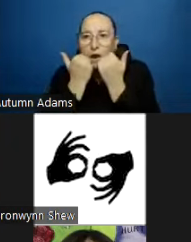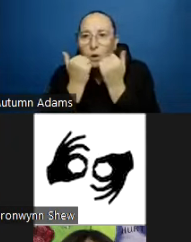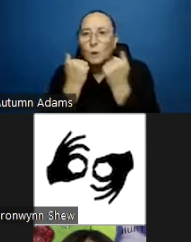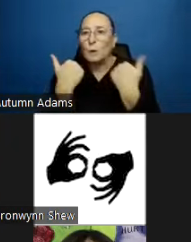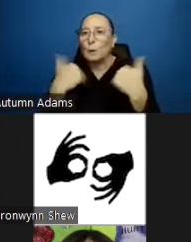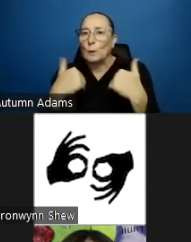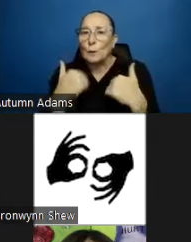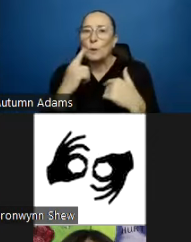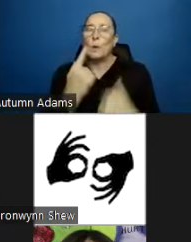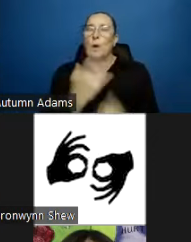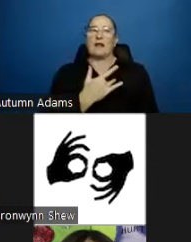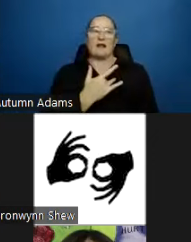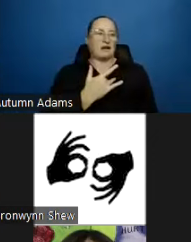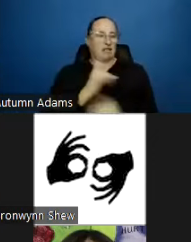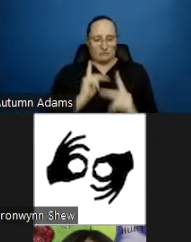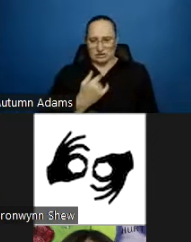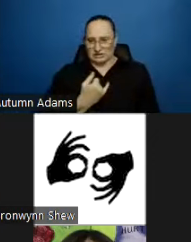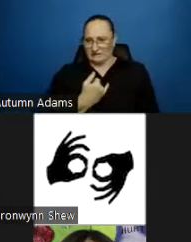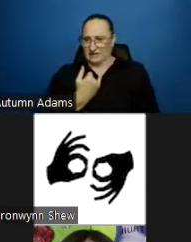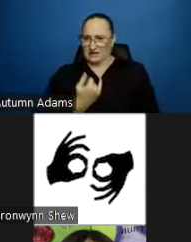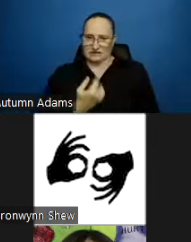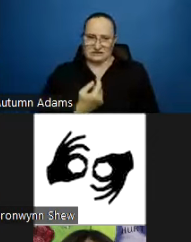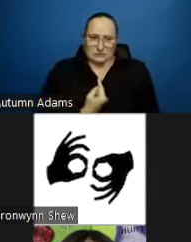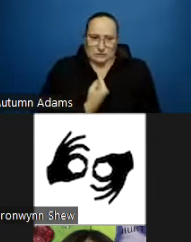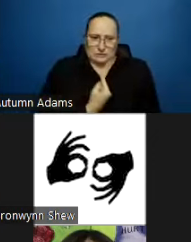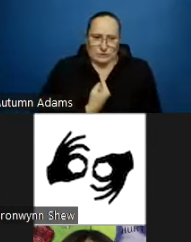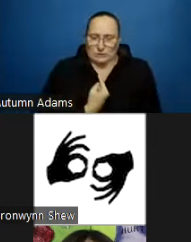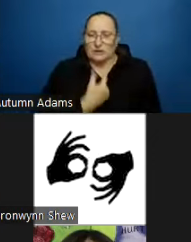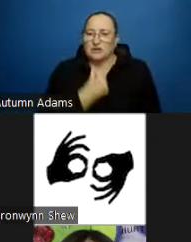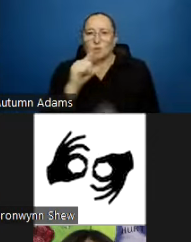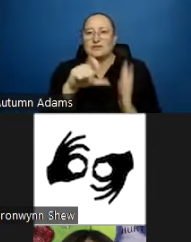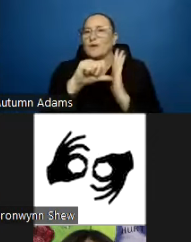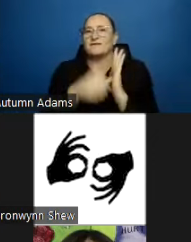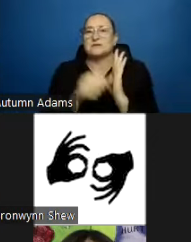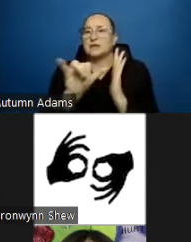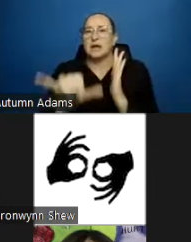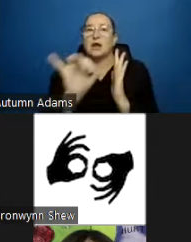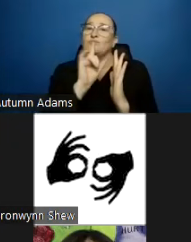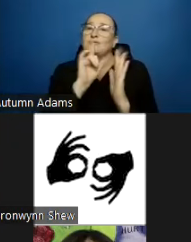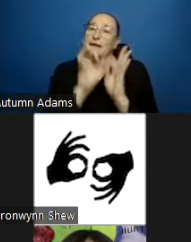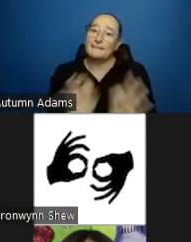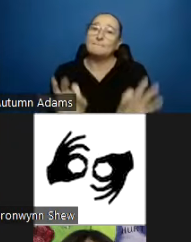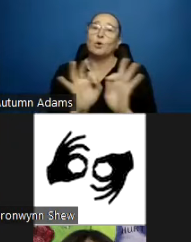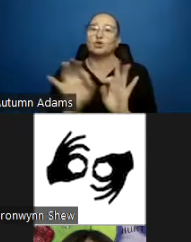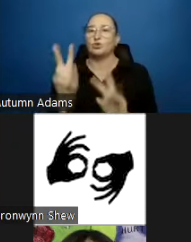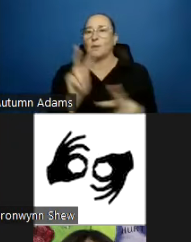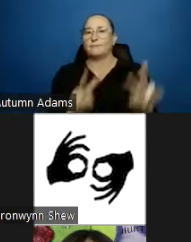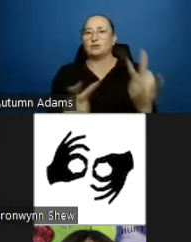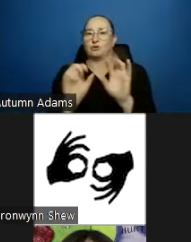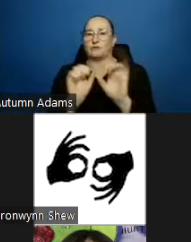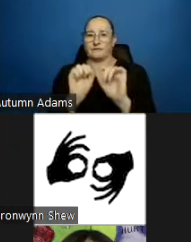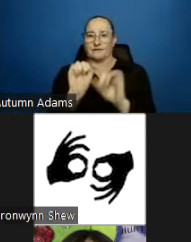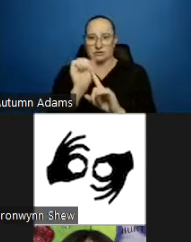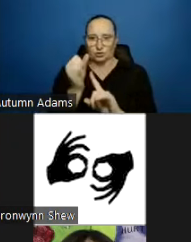very alone. So we don't need to emphasize that. It's really important to observe the situation